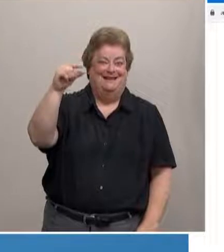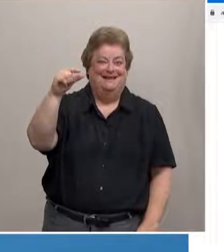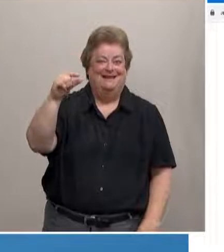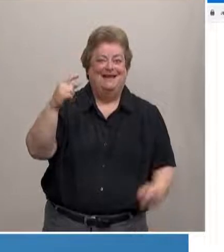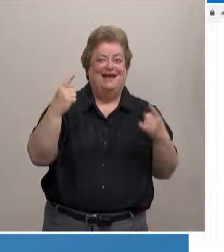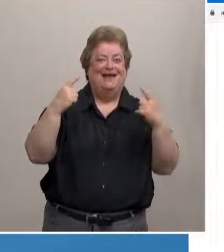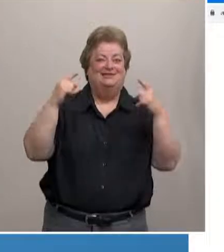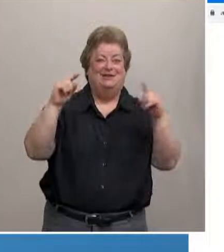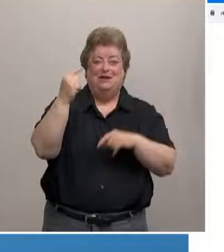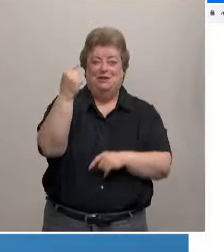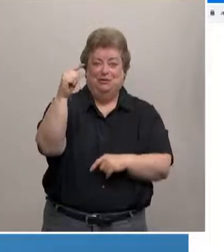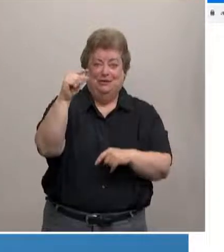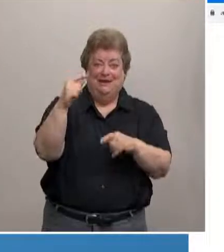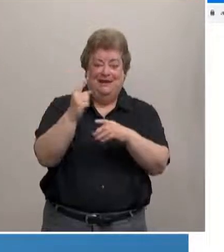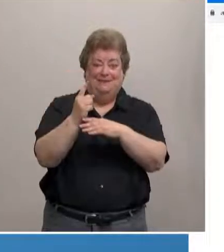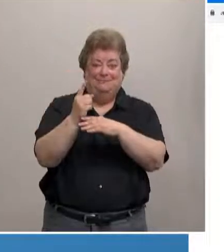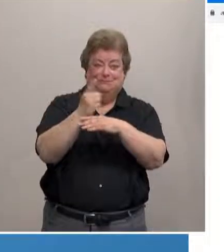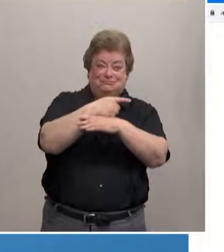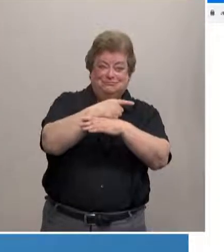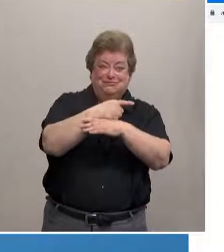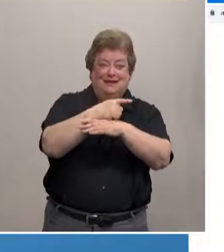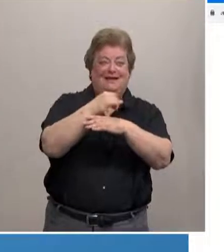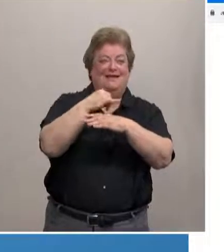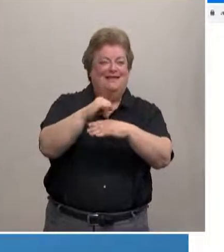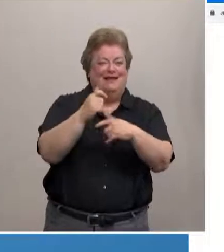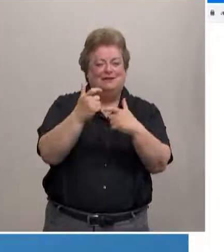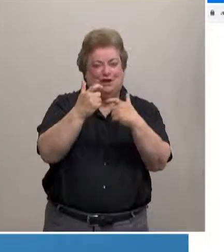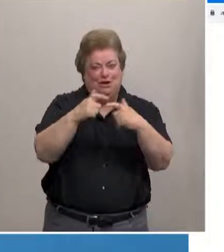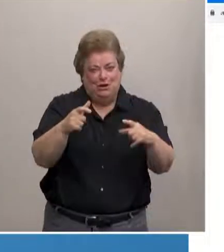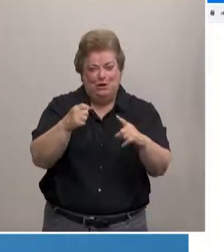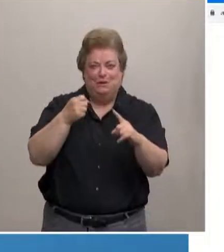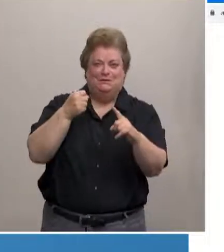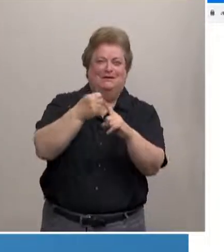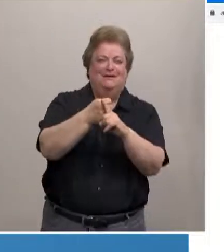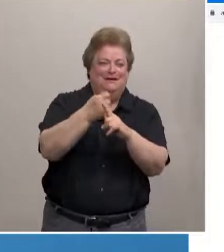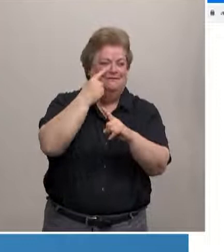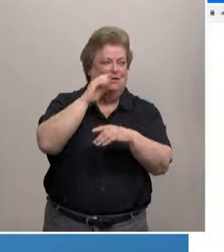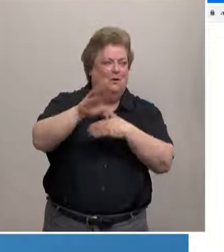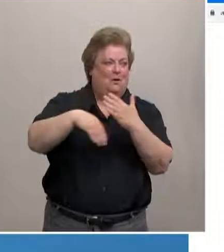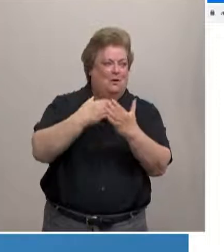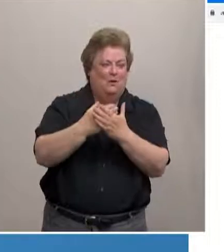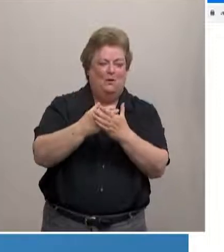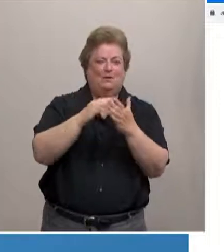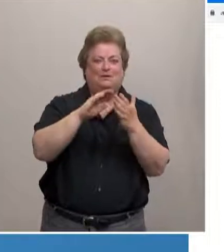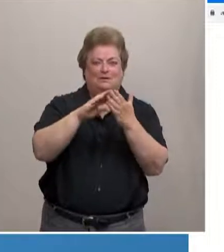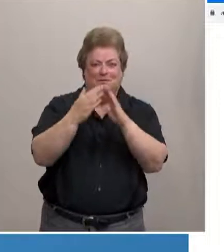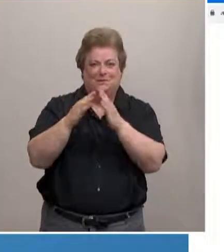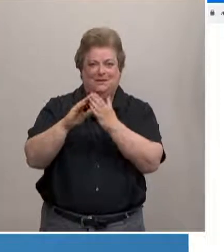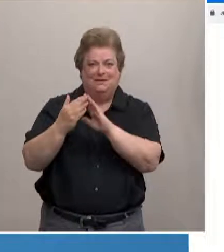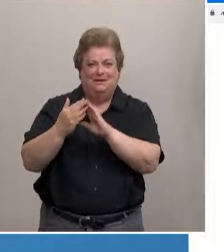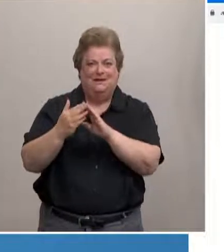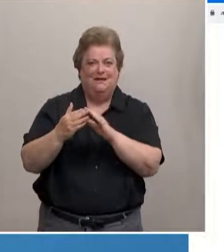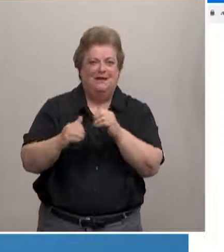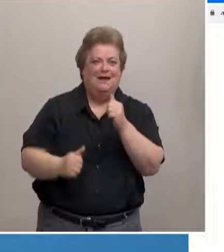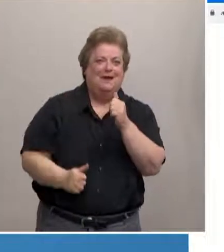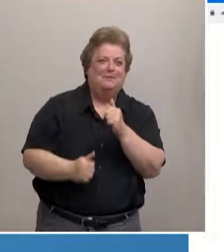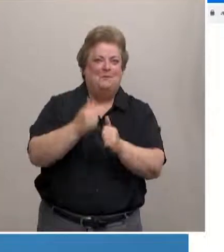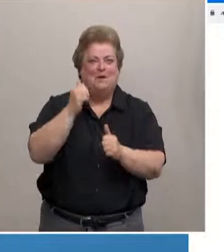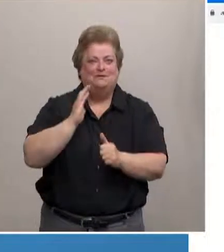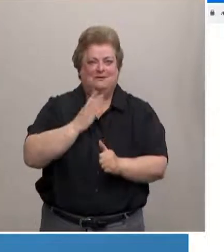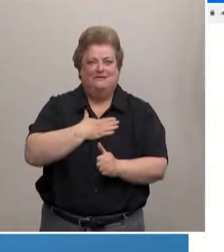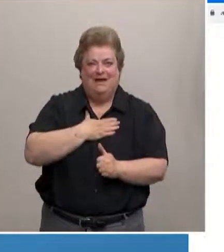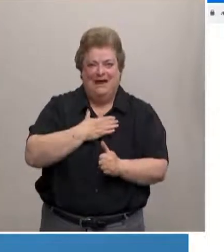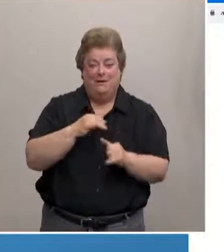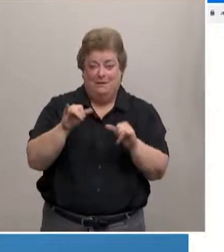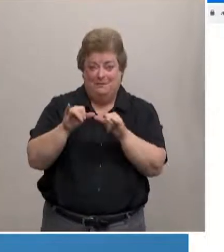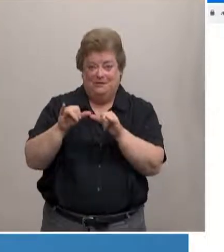the green level on the risk dial is a major milestone for our entire community. Most of our key metrics have now moved